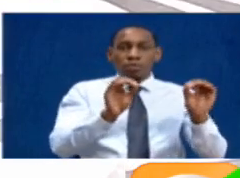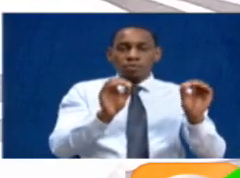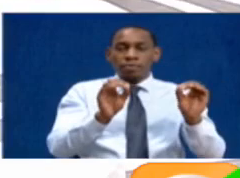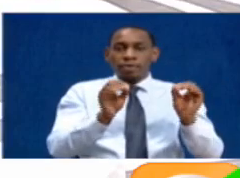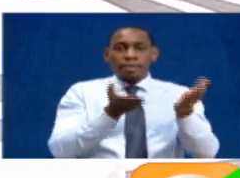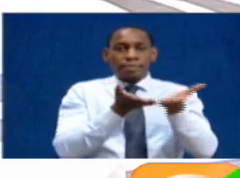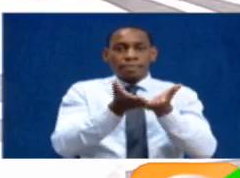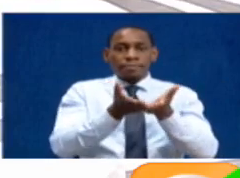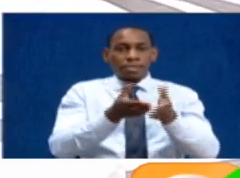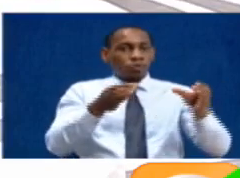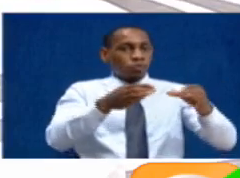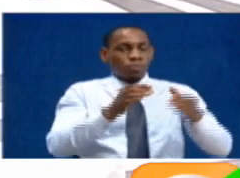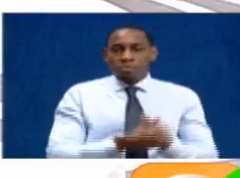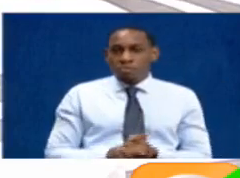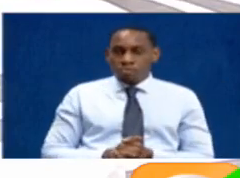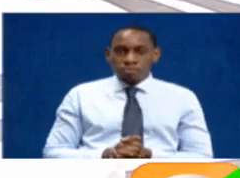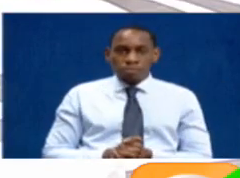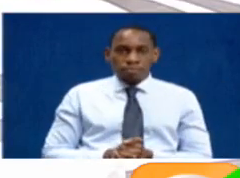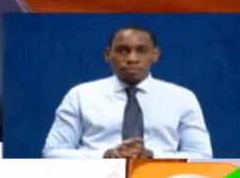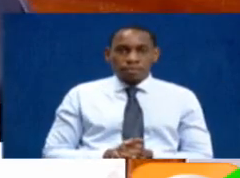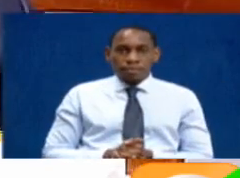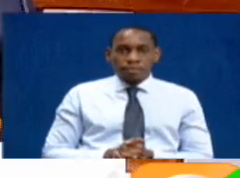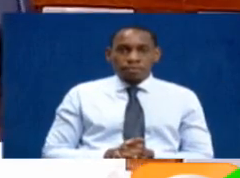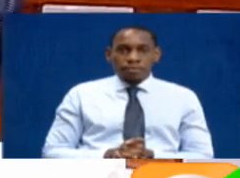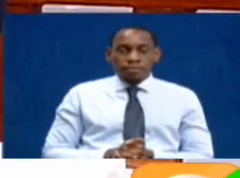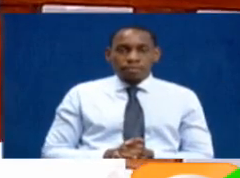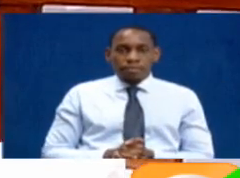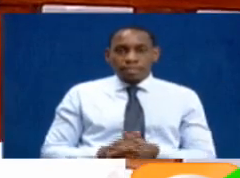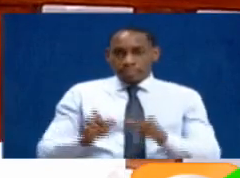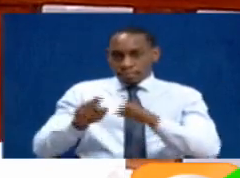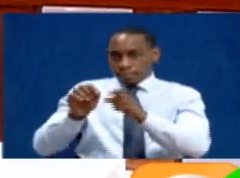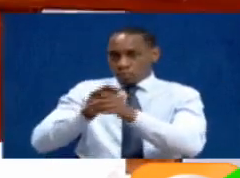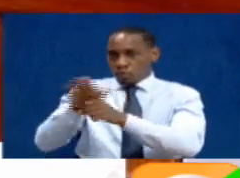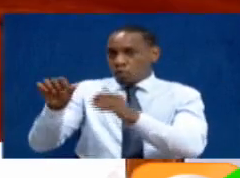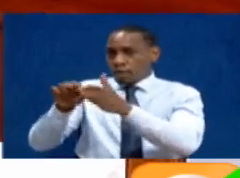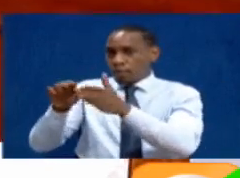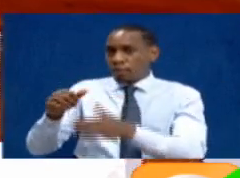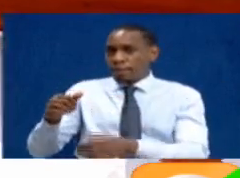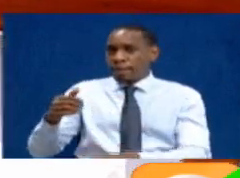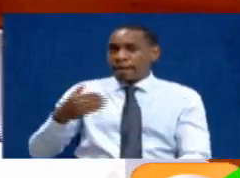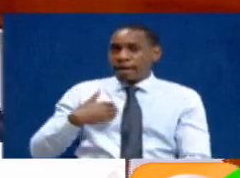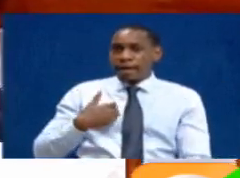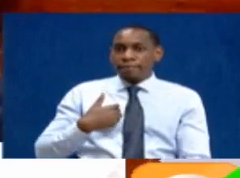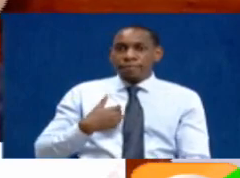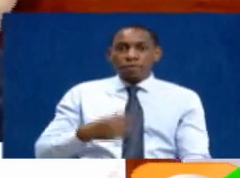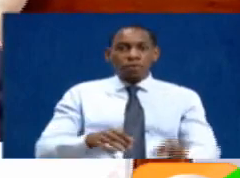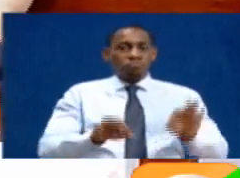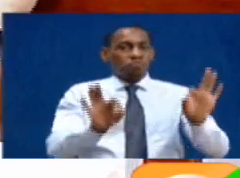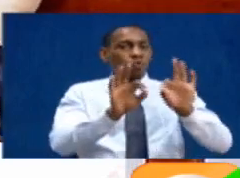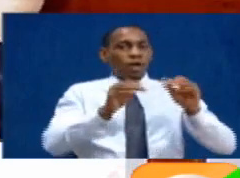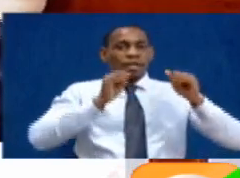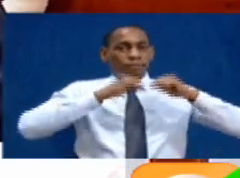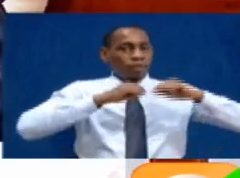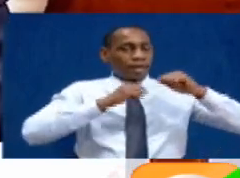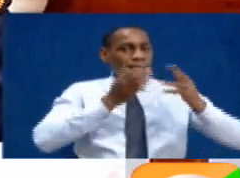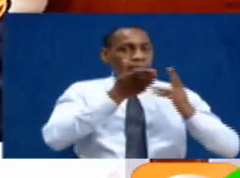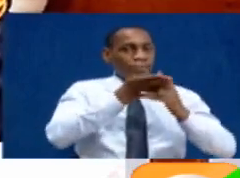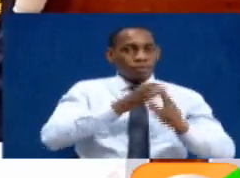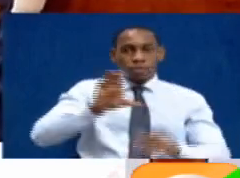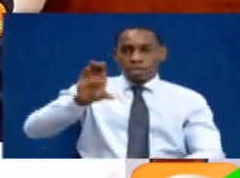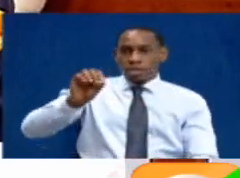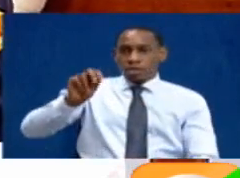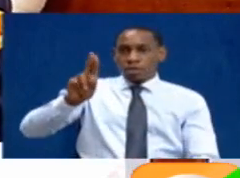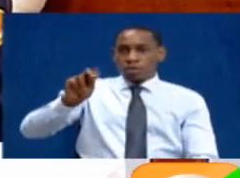the trade union movement. Under this corona problem, we have entered into a wonderful agreement between